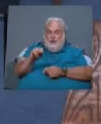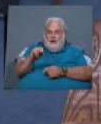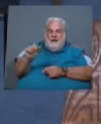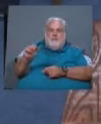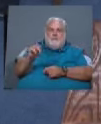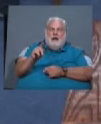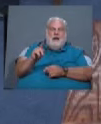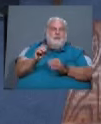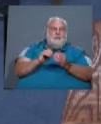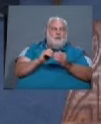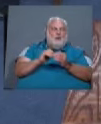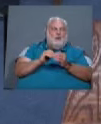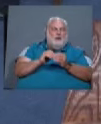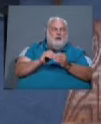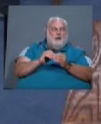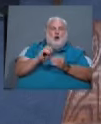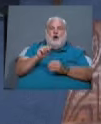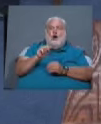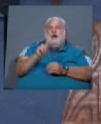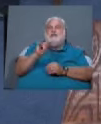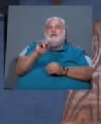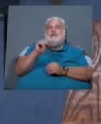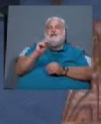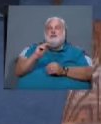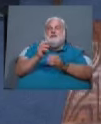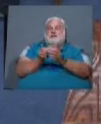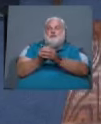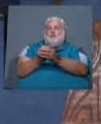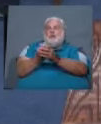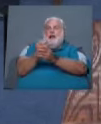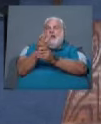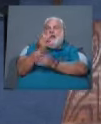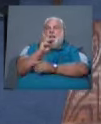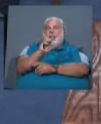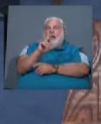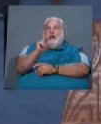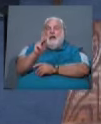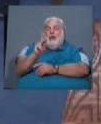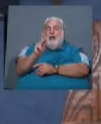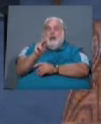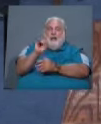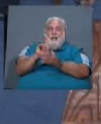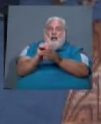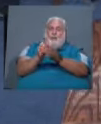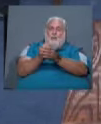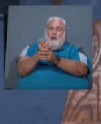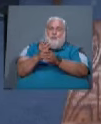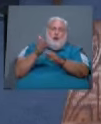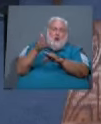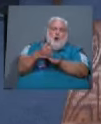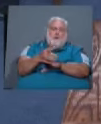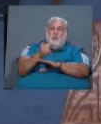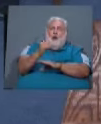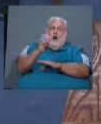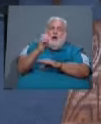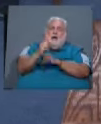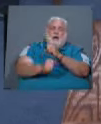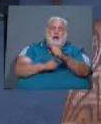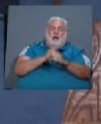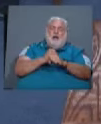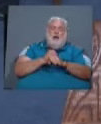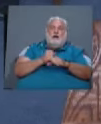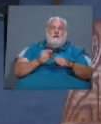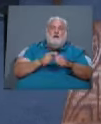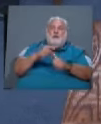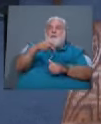back even further to the Artesian Spring, there on Martin Luther King. It's been there well over 100 years. Let's start with the post